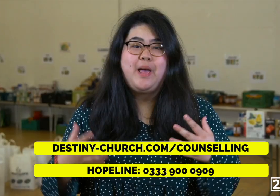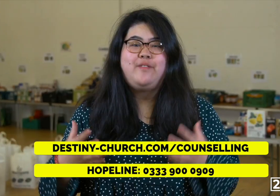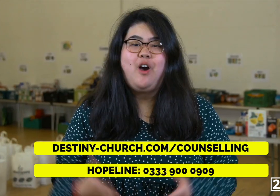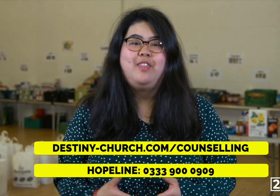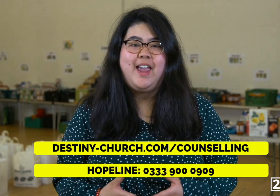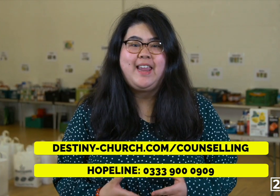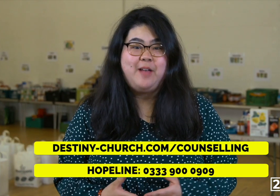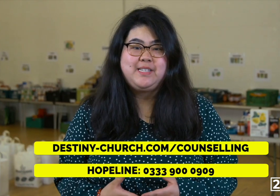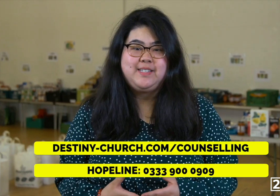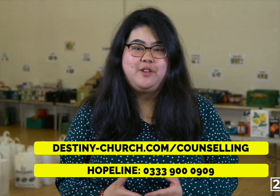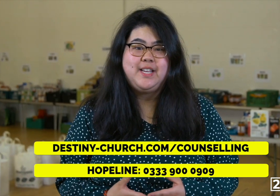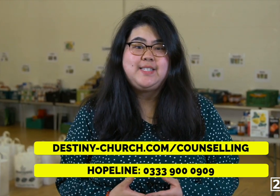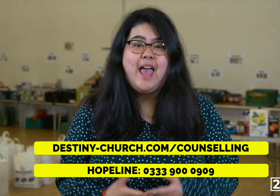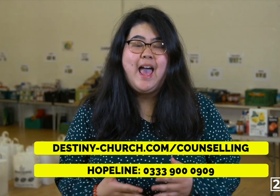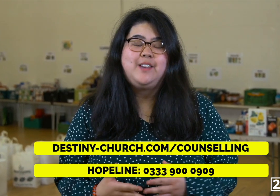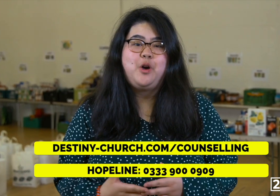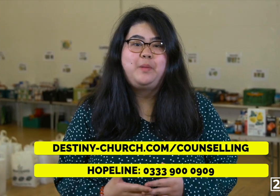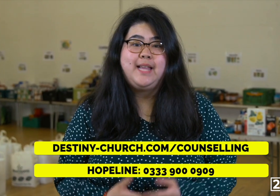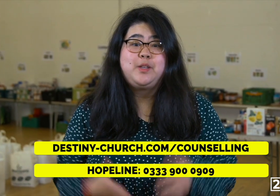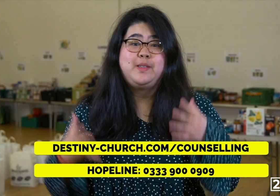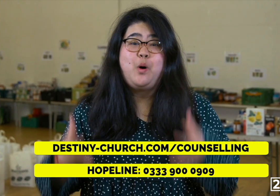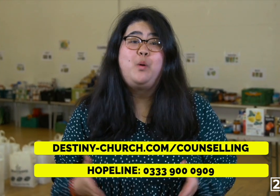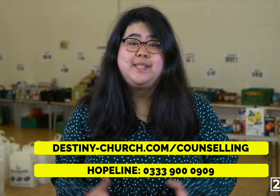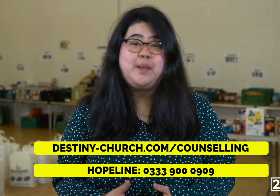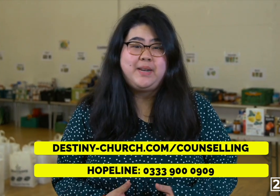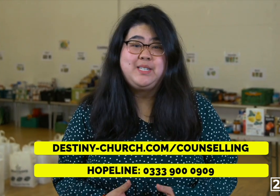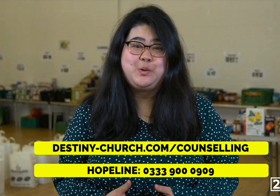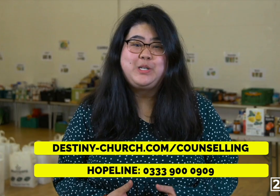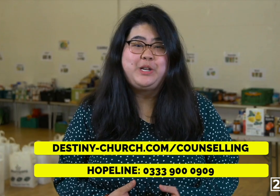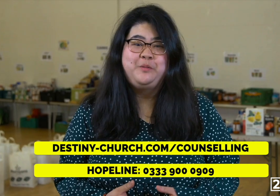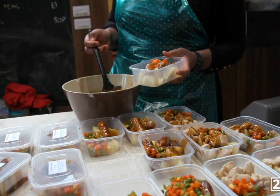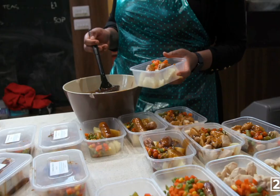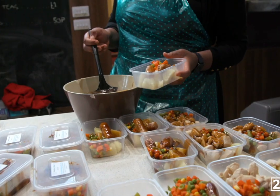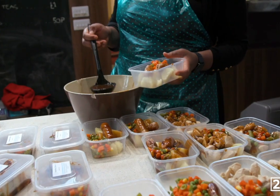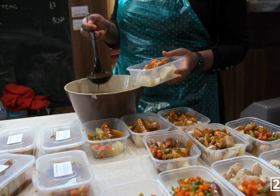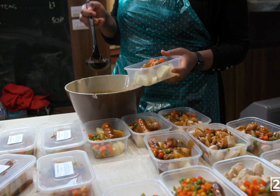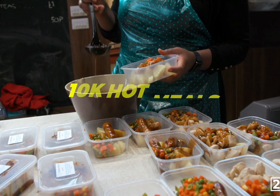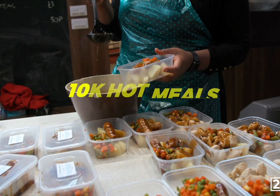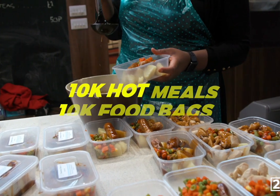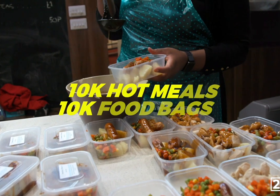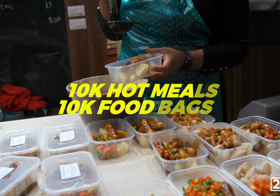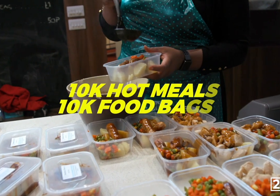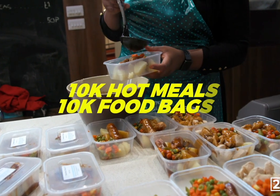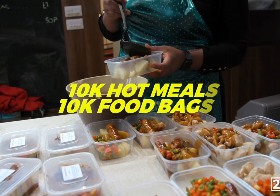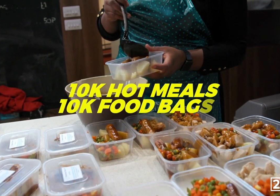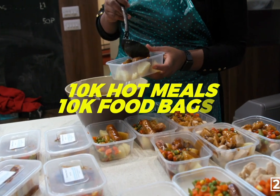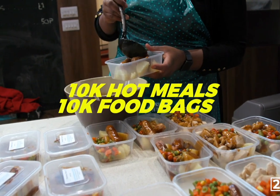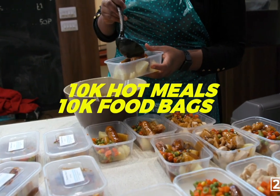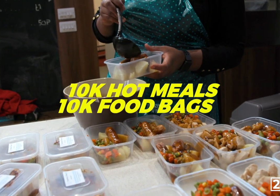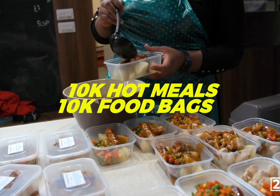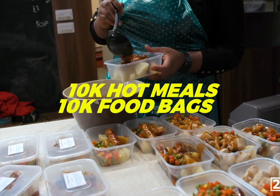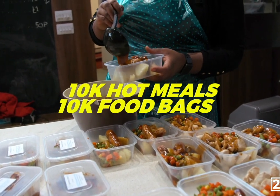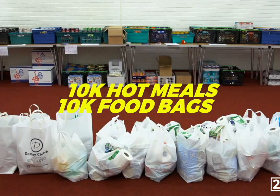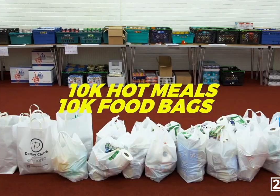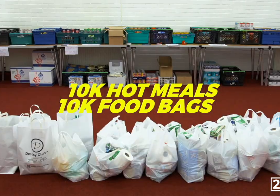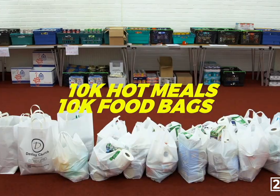We have an online counselling service and a hopeline, so there's always somebody to talk to. Since the beginning of lockdown, we've given out over 10,000